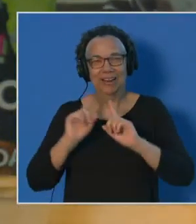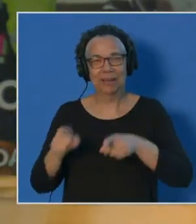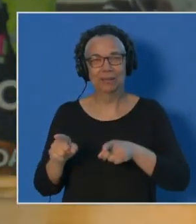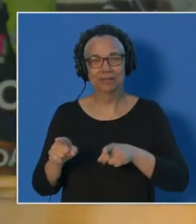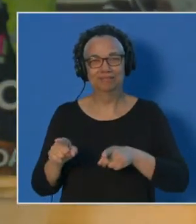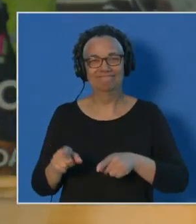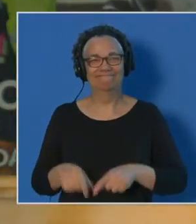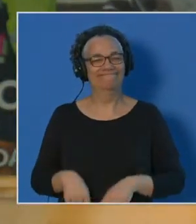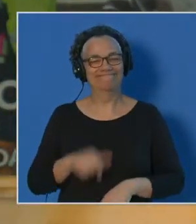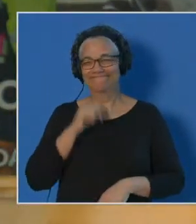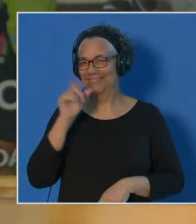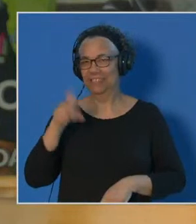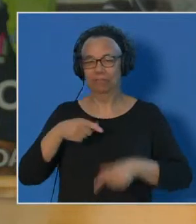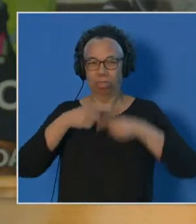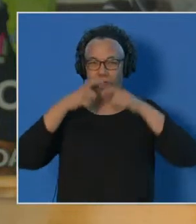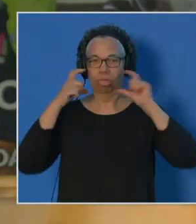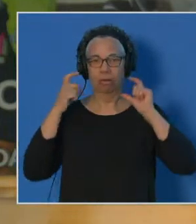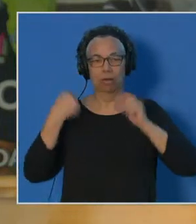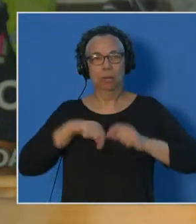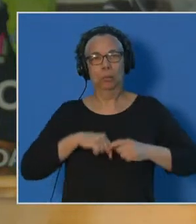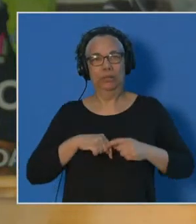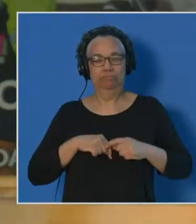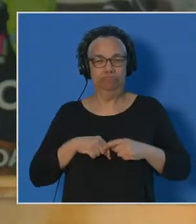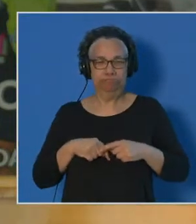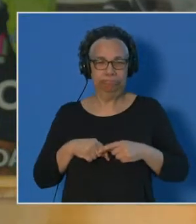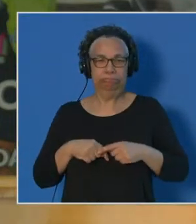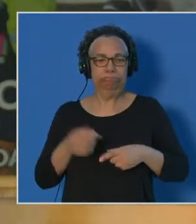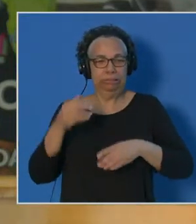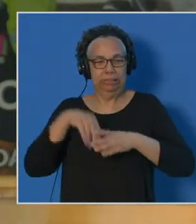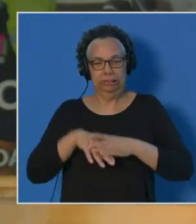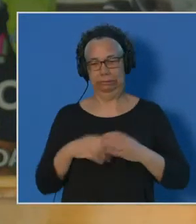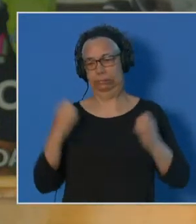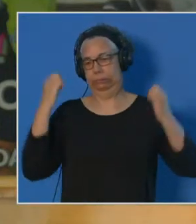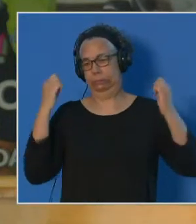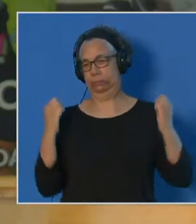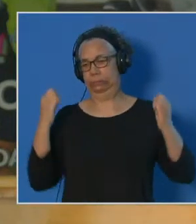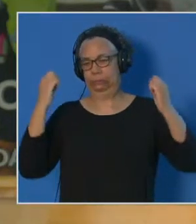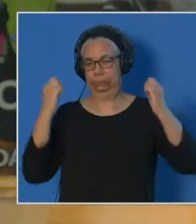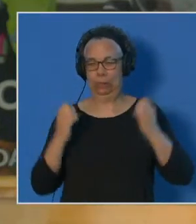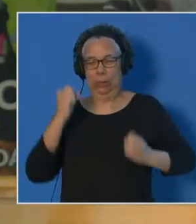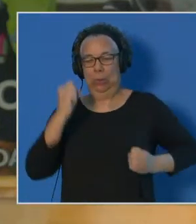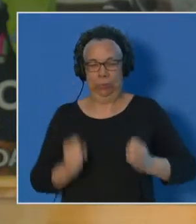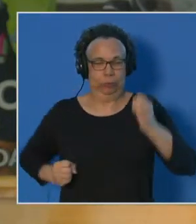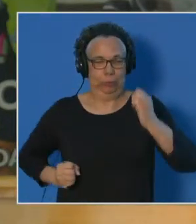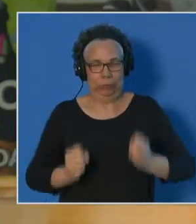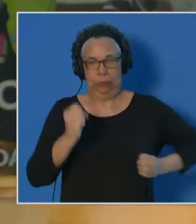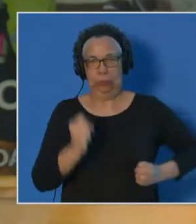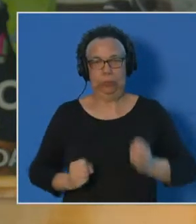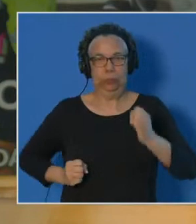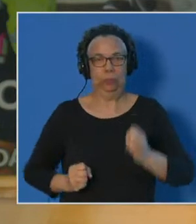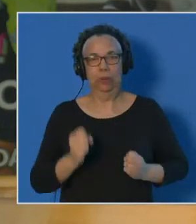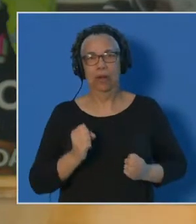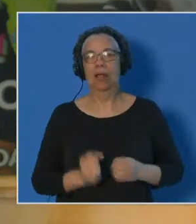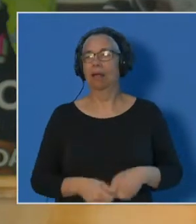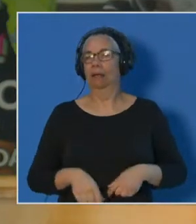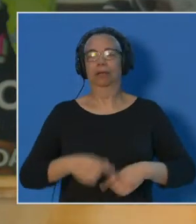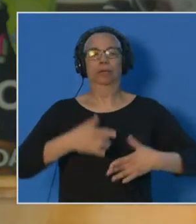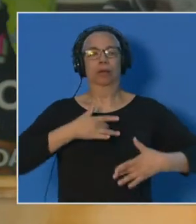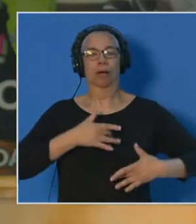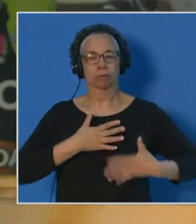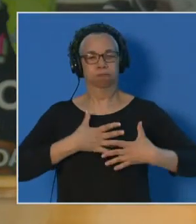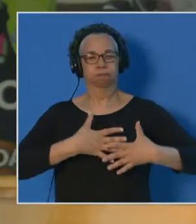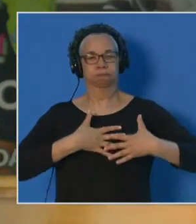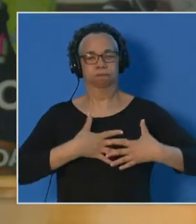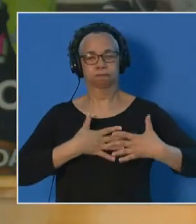did not have to wear a mask. Clearly, when you're participating in strenuous activities such as CrossFit or any other thing where you're getting an increased heart rate, then there's